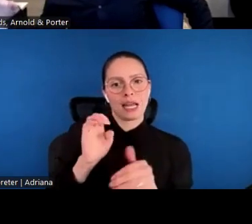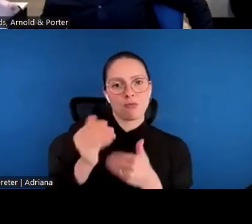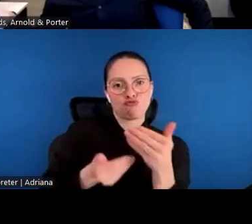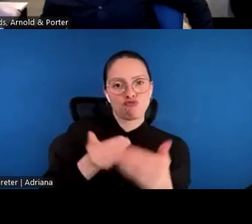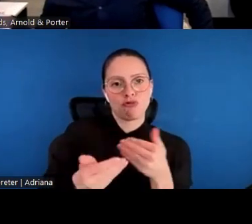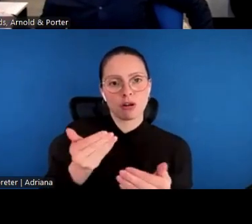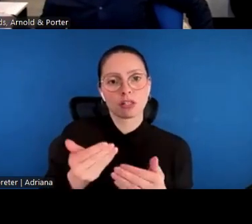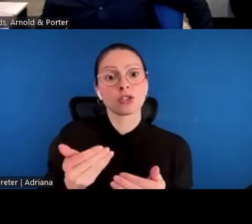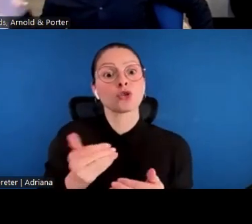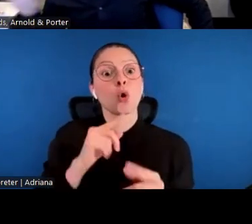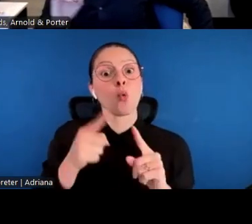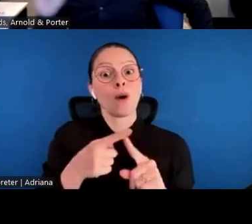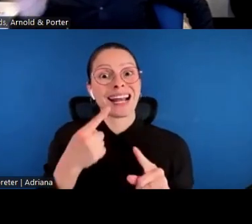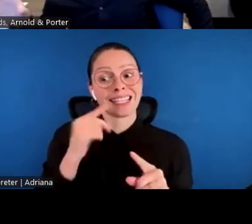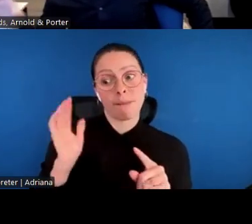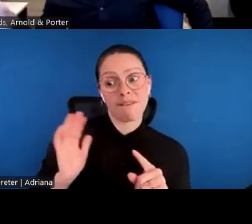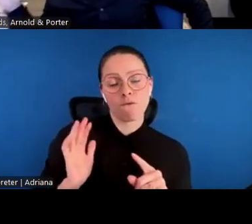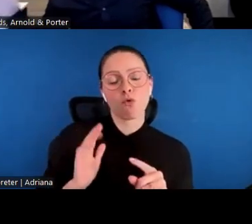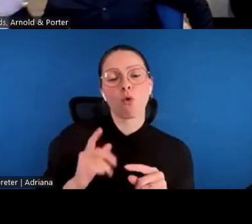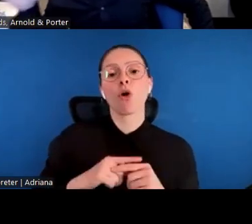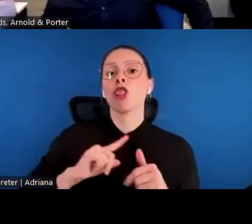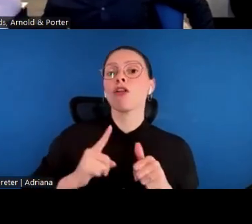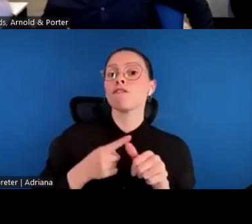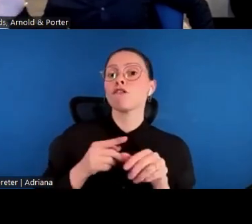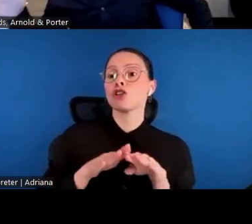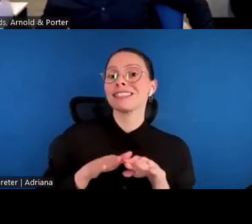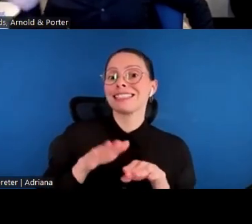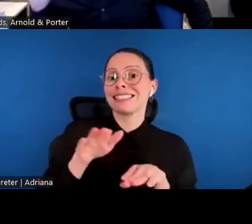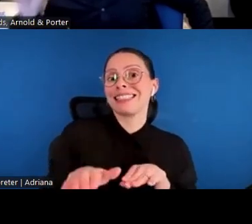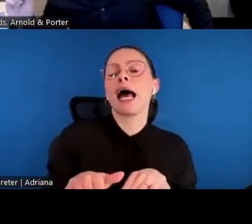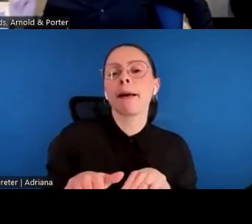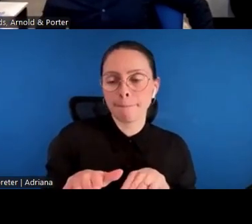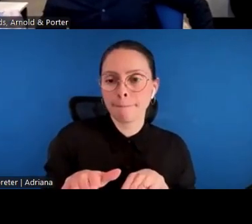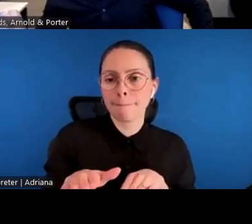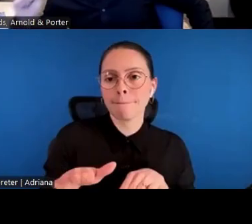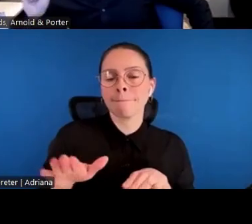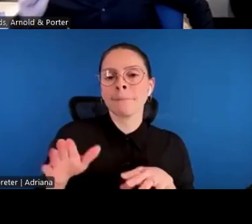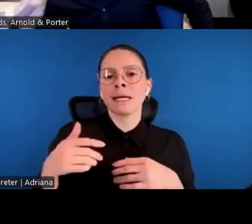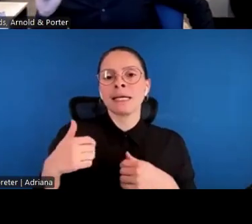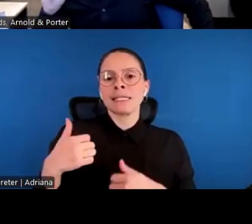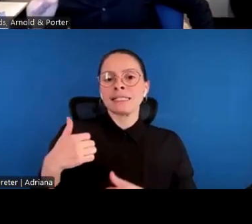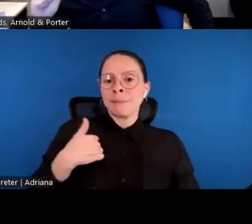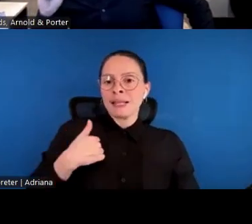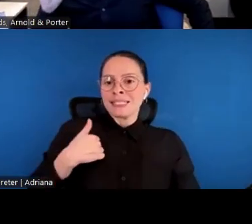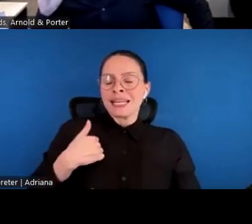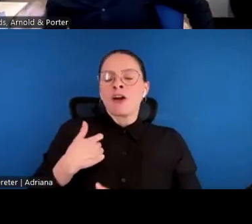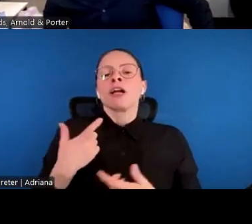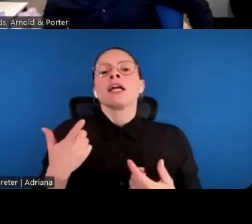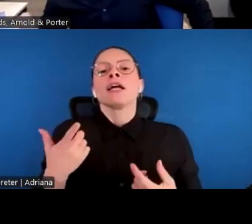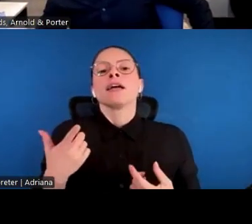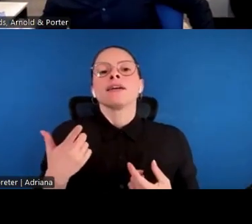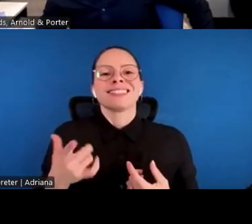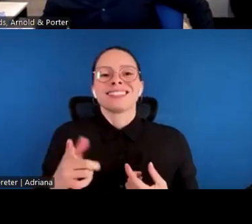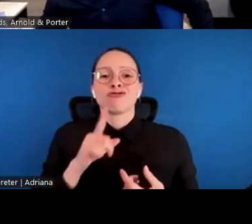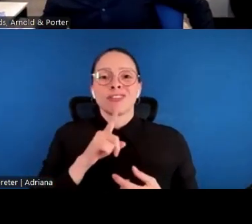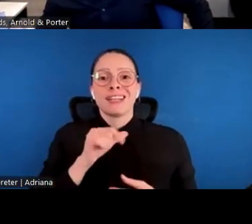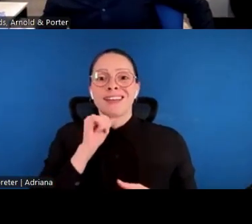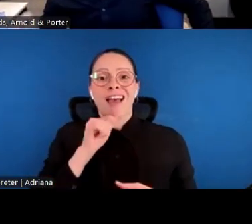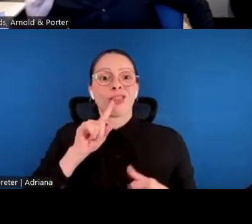in the investigation is the military, it is frequently not the first time a victim has told their